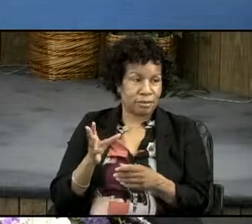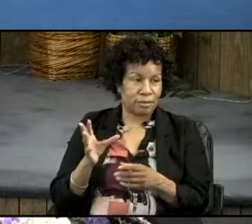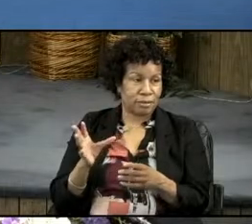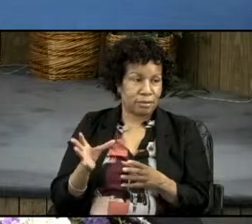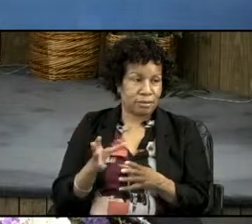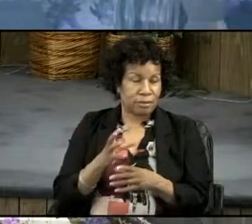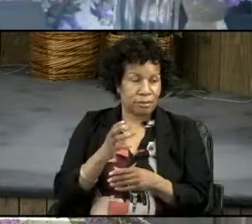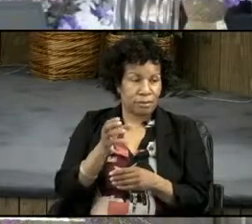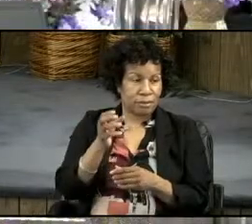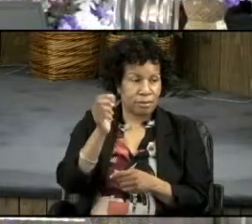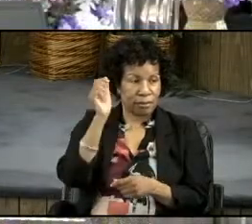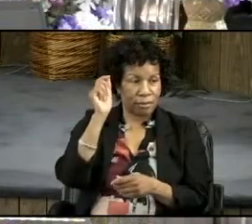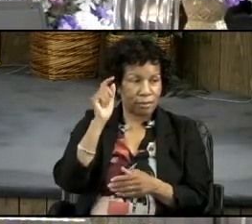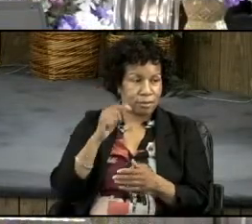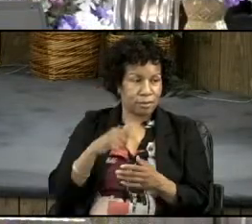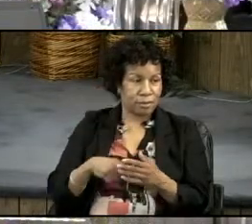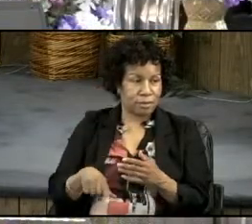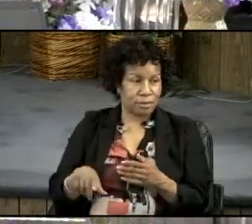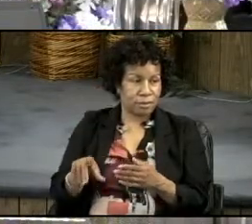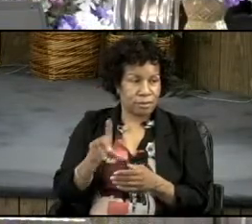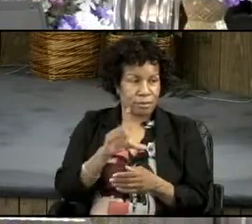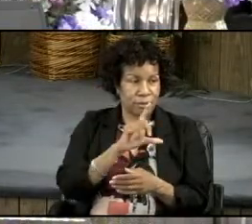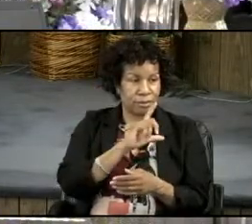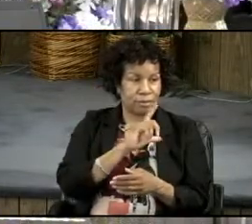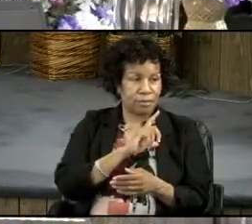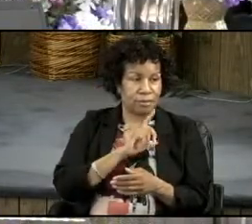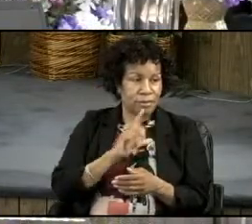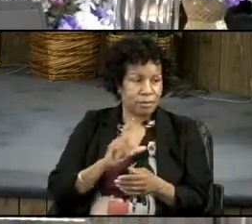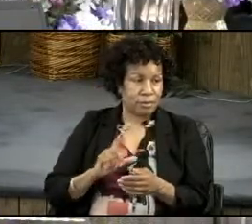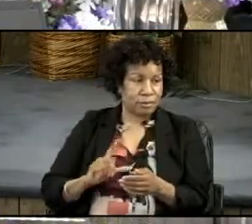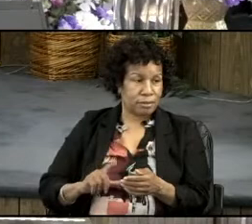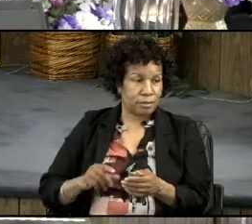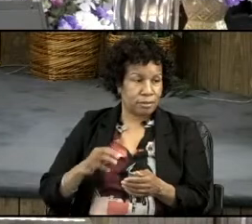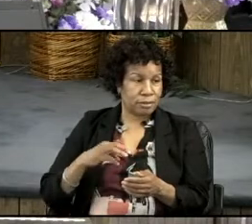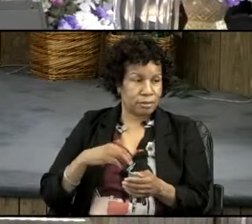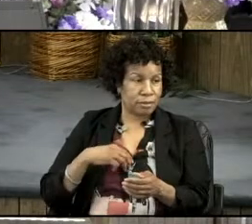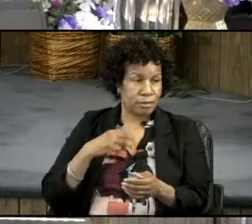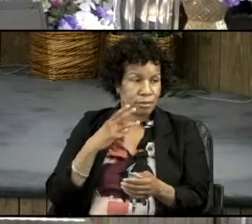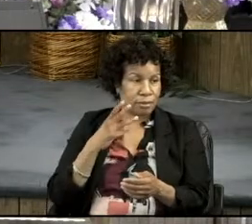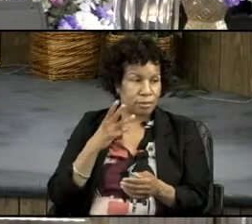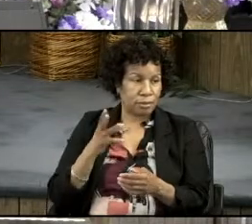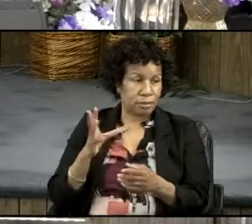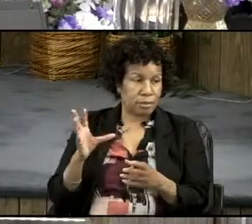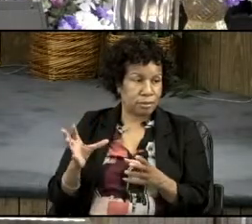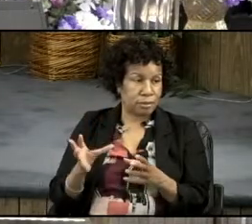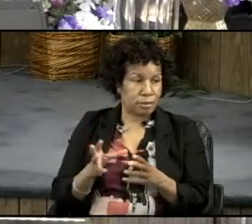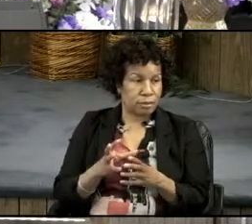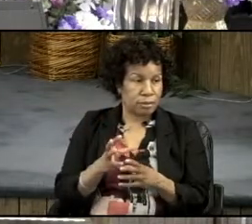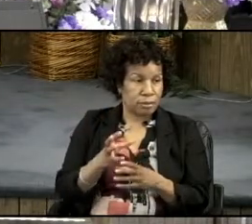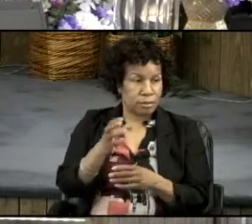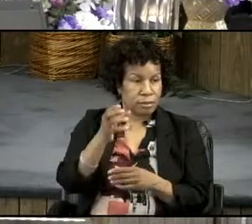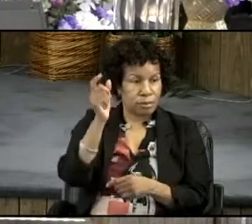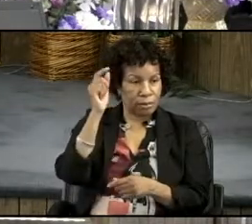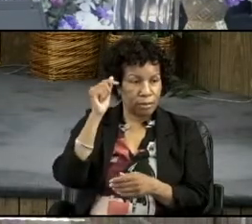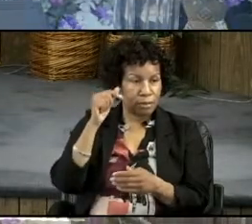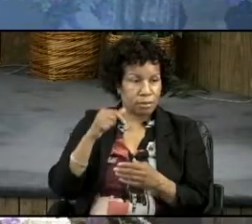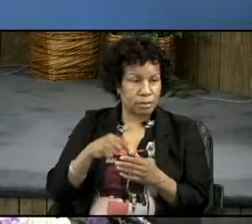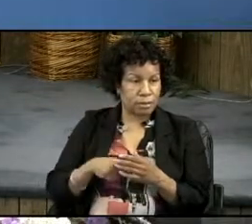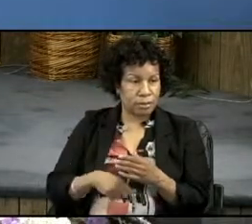I will. See that? In the Lord, I will